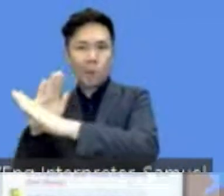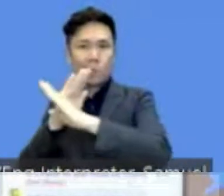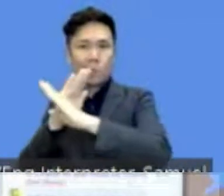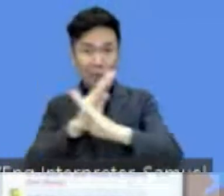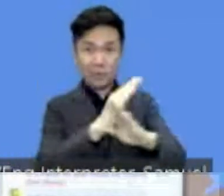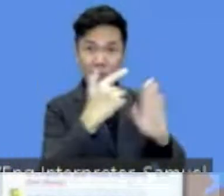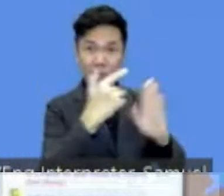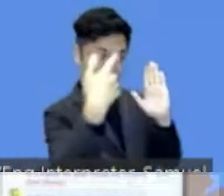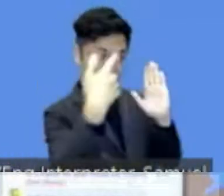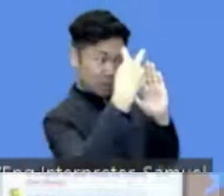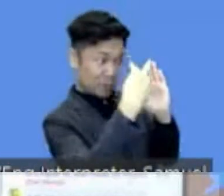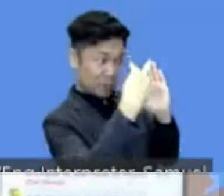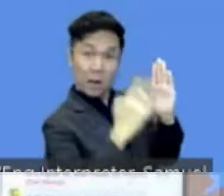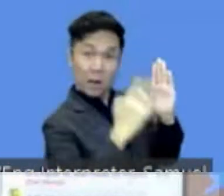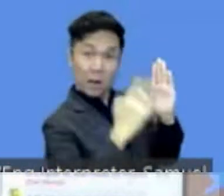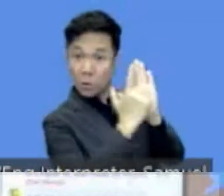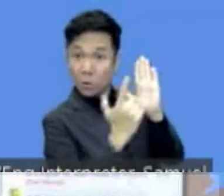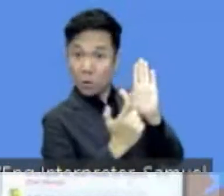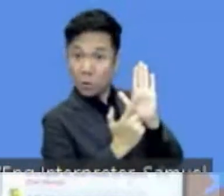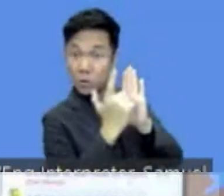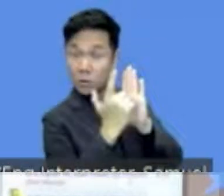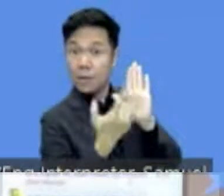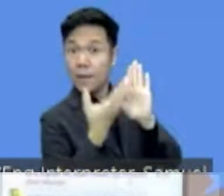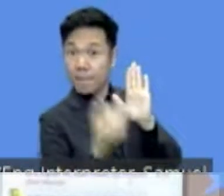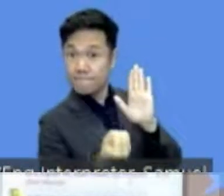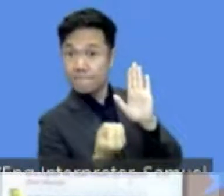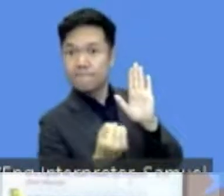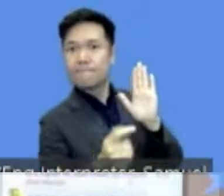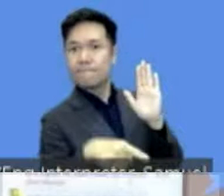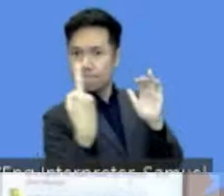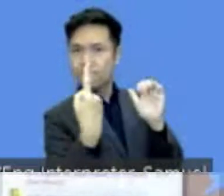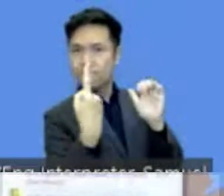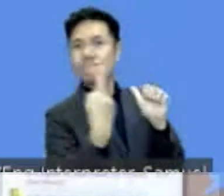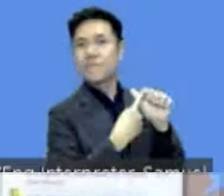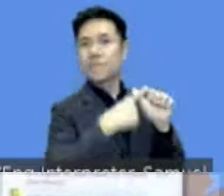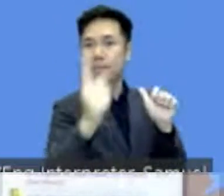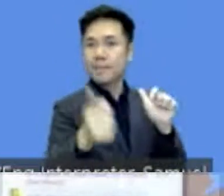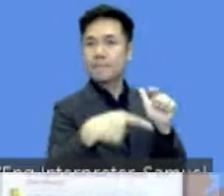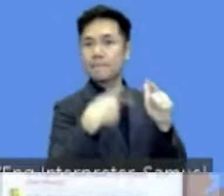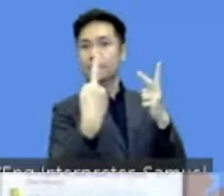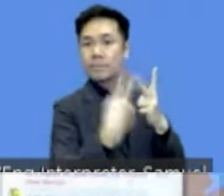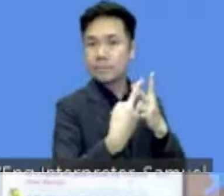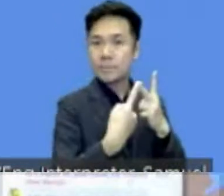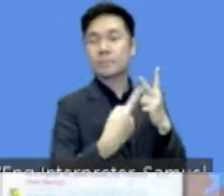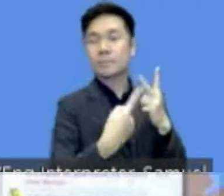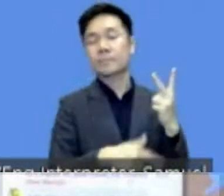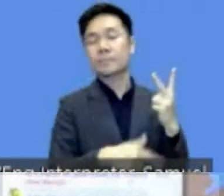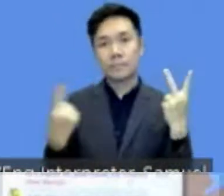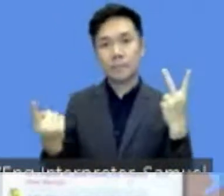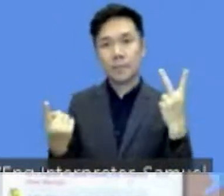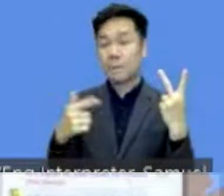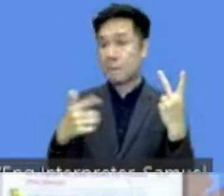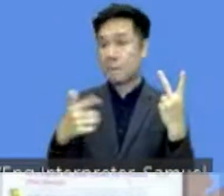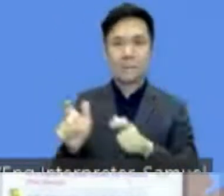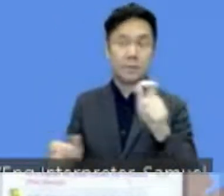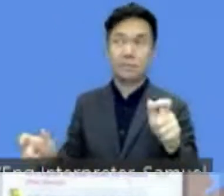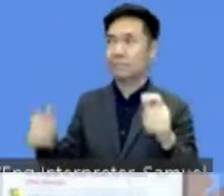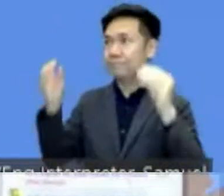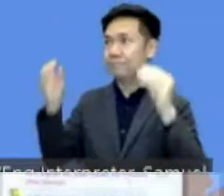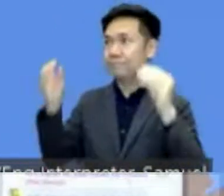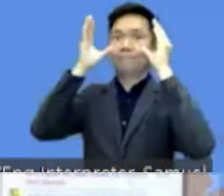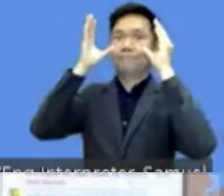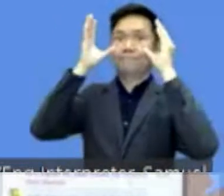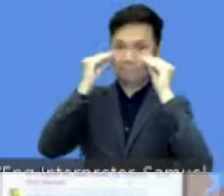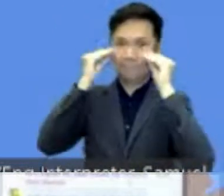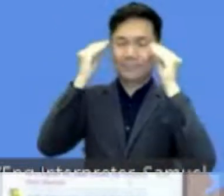The rules, there are always government rules that protect them. That's on one side. But the most problem that I see is unaware public. Because even in